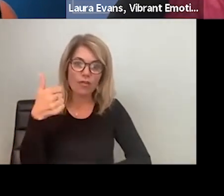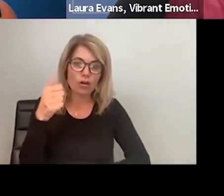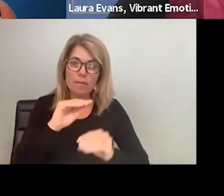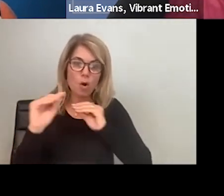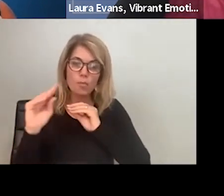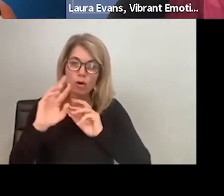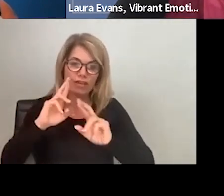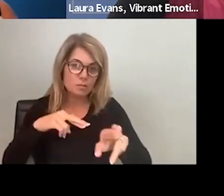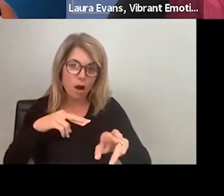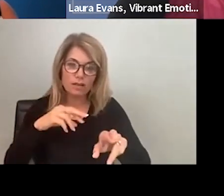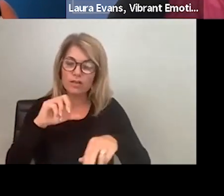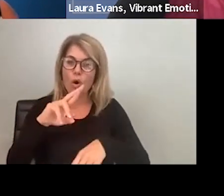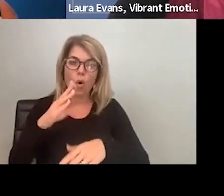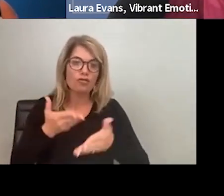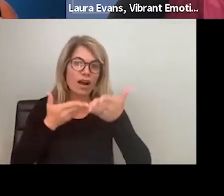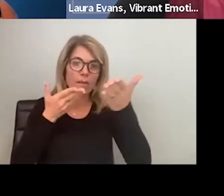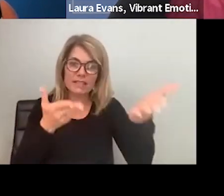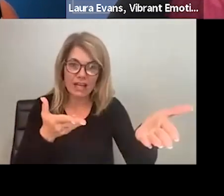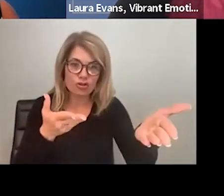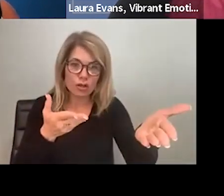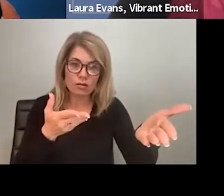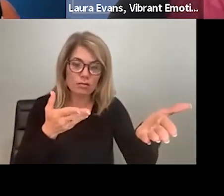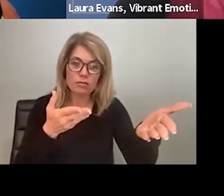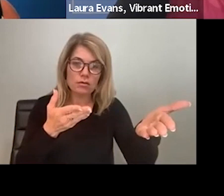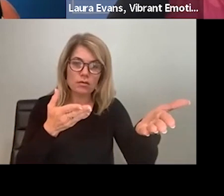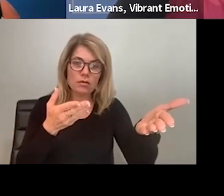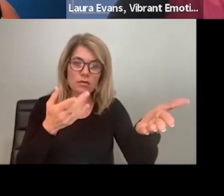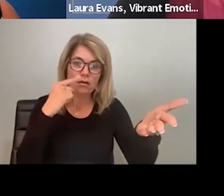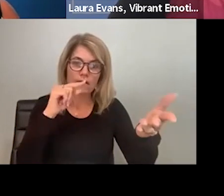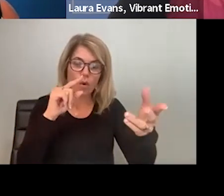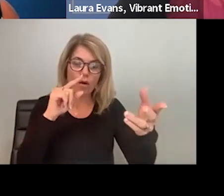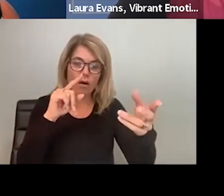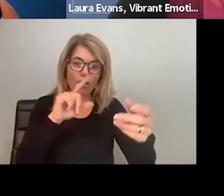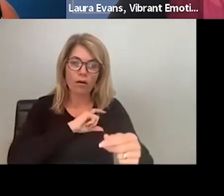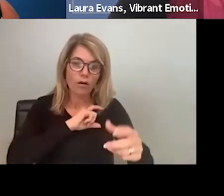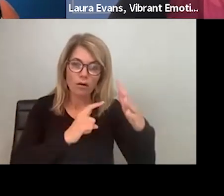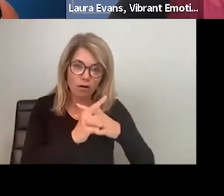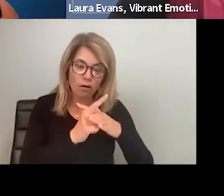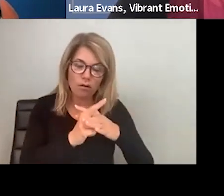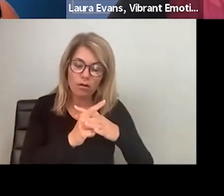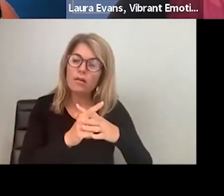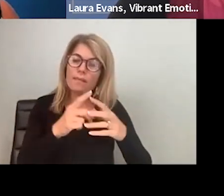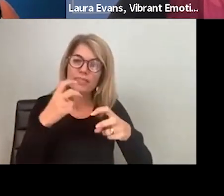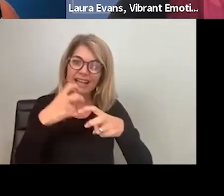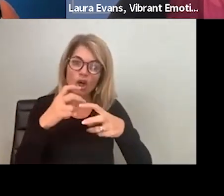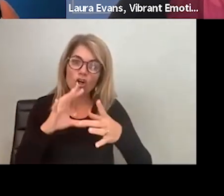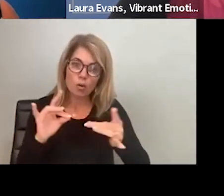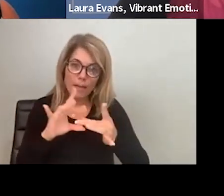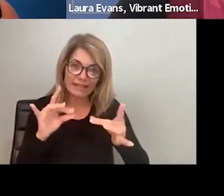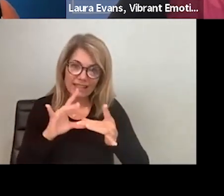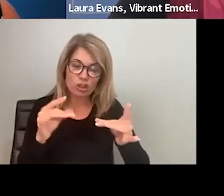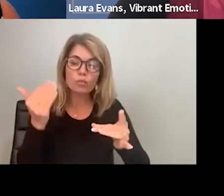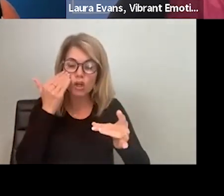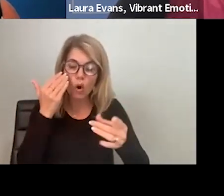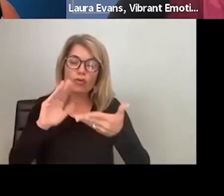and or a recommendation that a person go to a particular place. So that's one important aspect. That being said, that's hard to message because we know there are